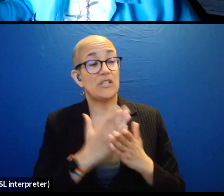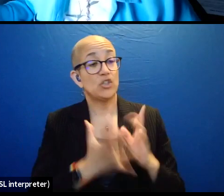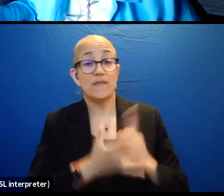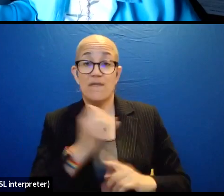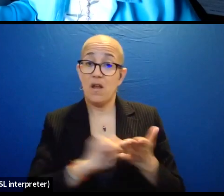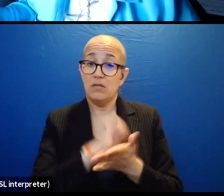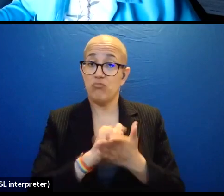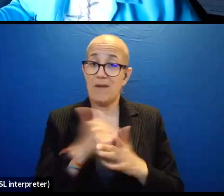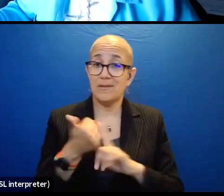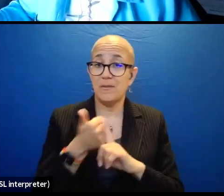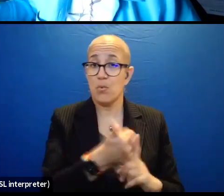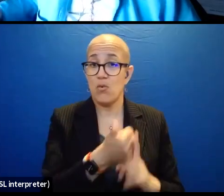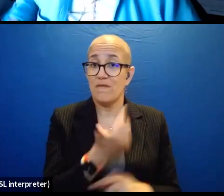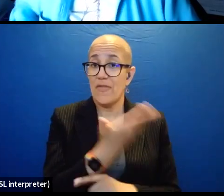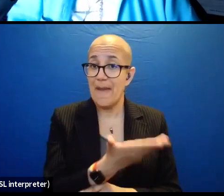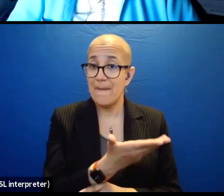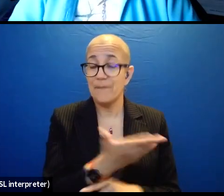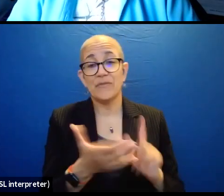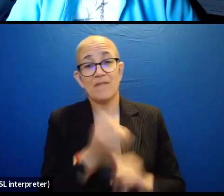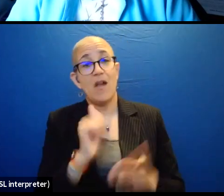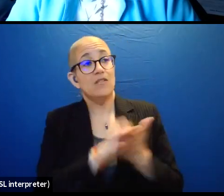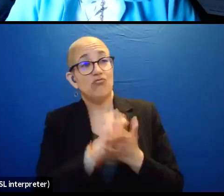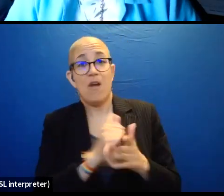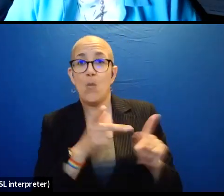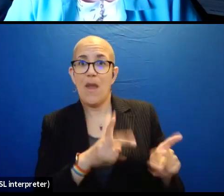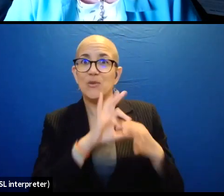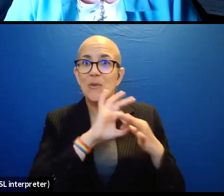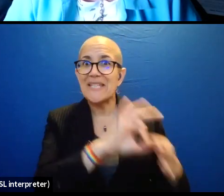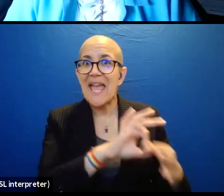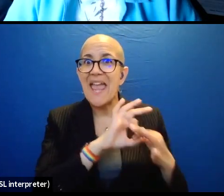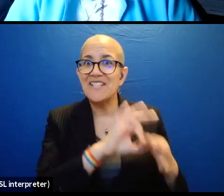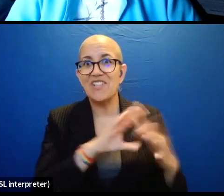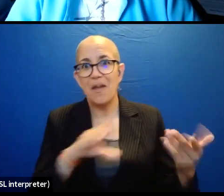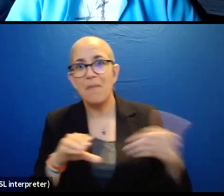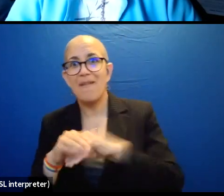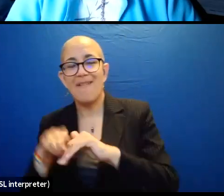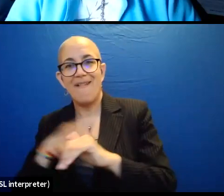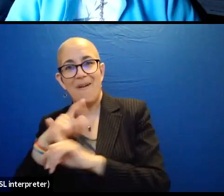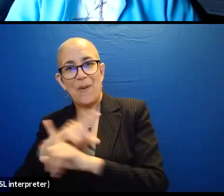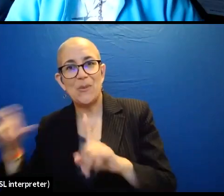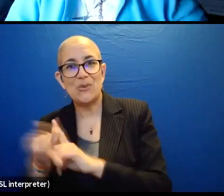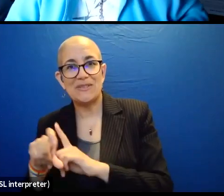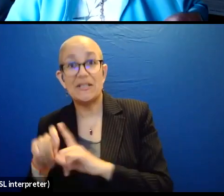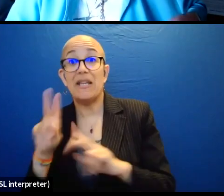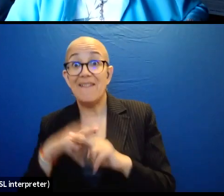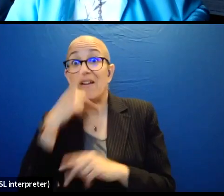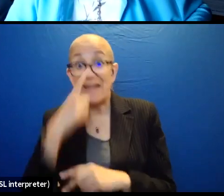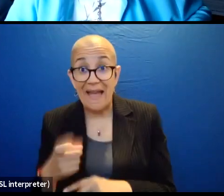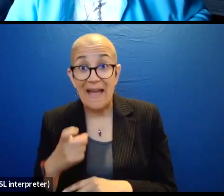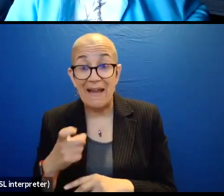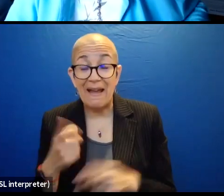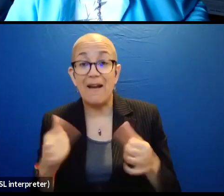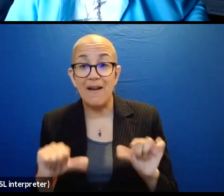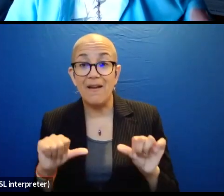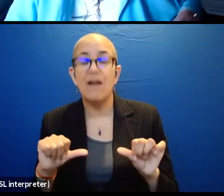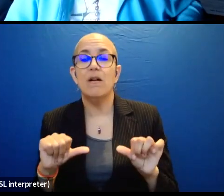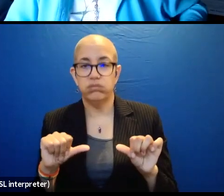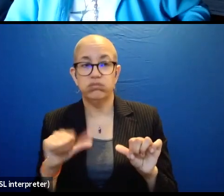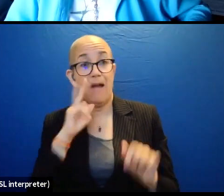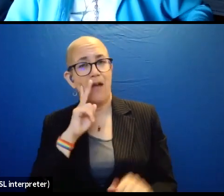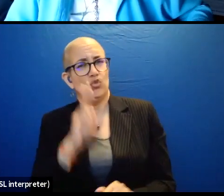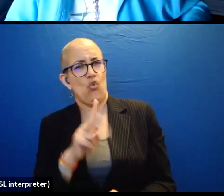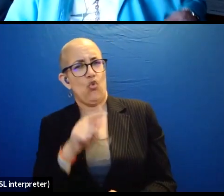for them, finding the right way of engaging them in our broader community. And if you can do that, what I saw from this boy was